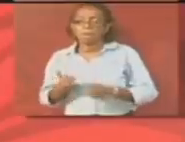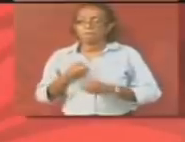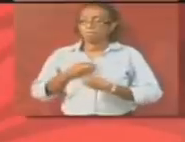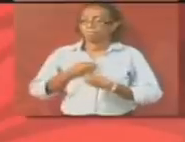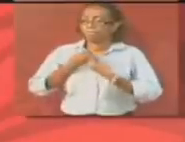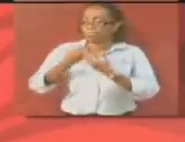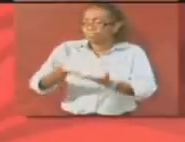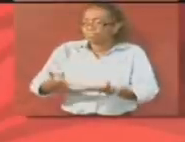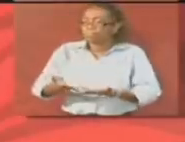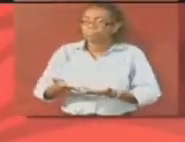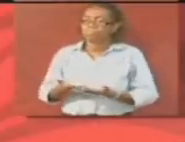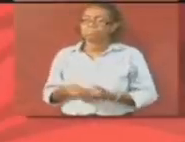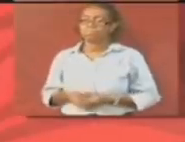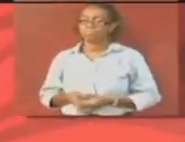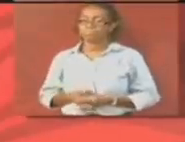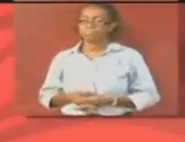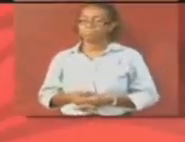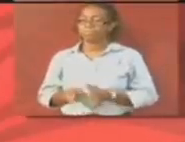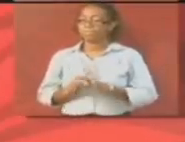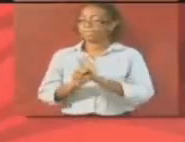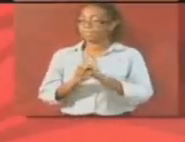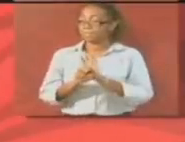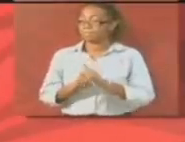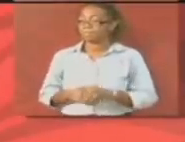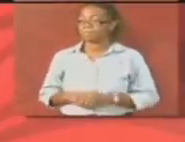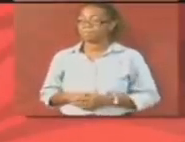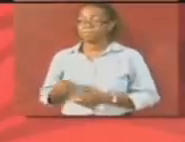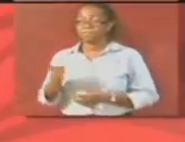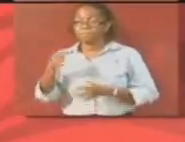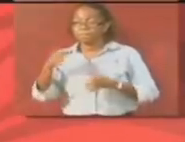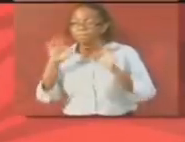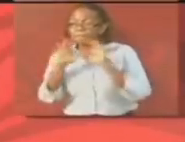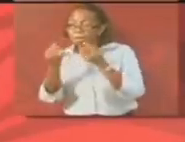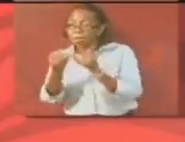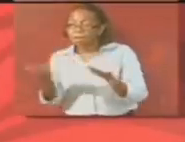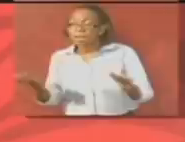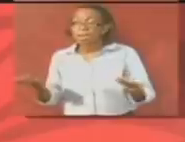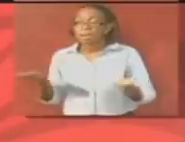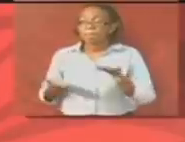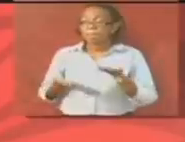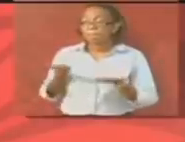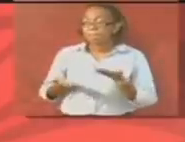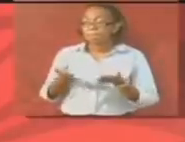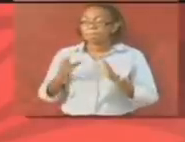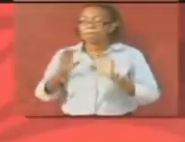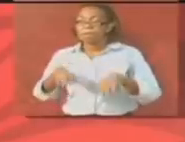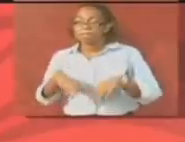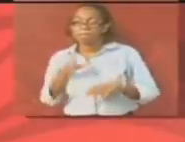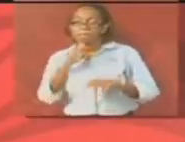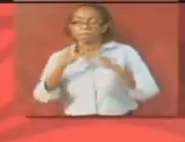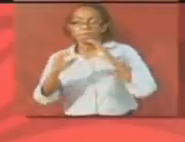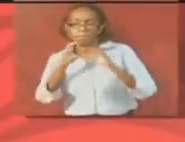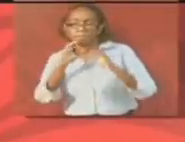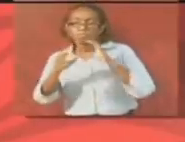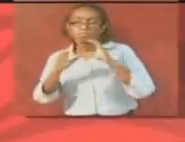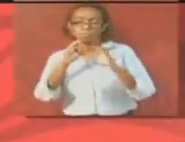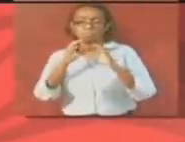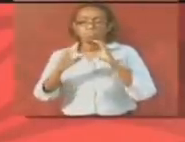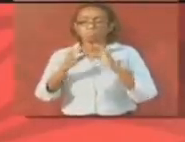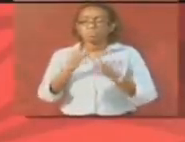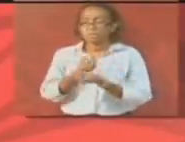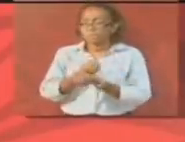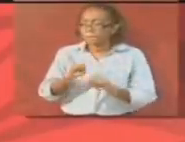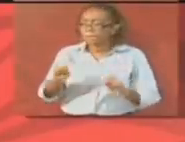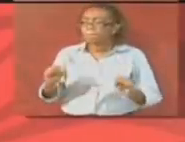as families, as individuals, let us identify and plan safe opportunities for exercise, relaxation,